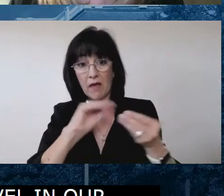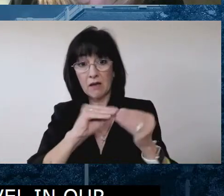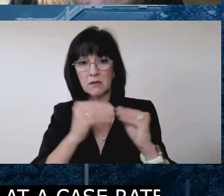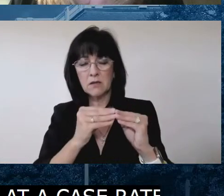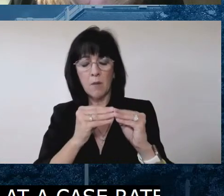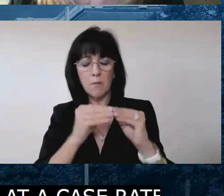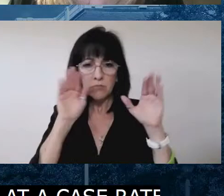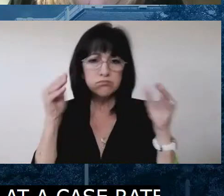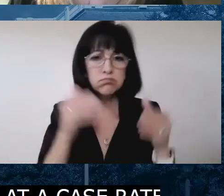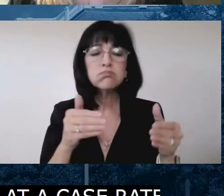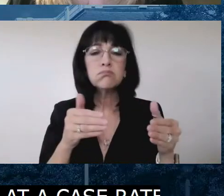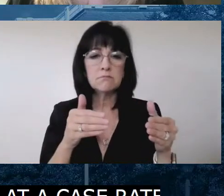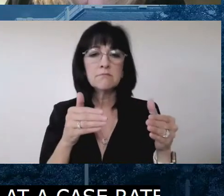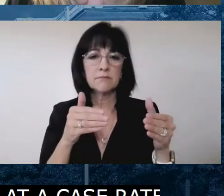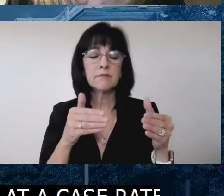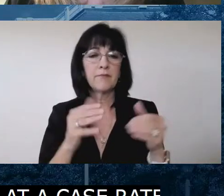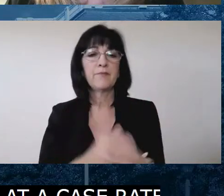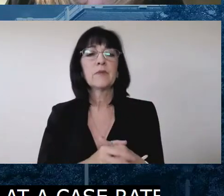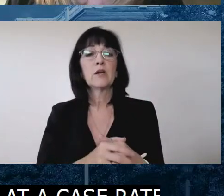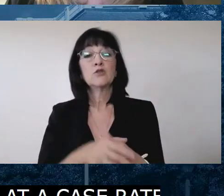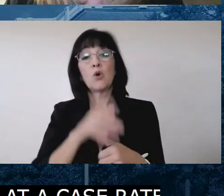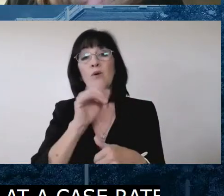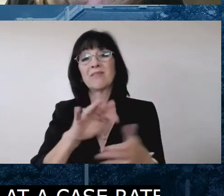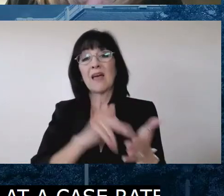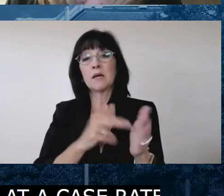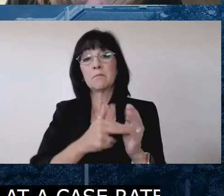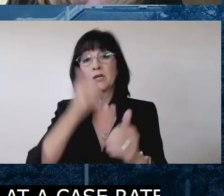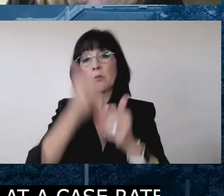per 100,000 people, and